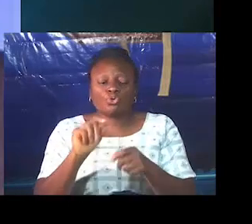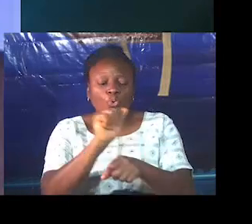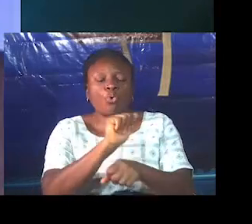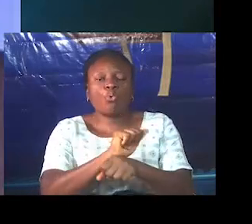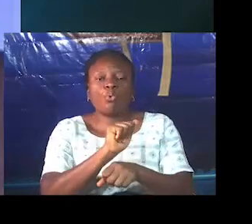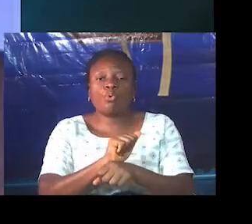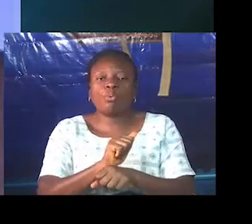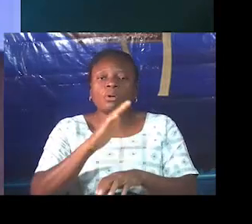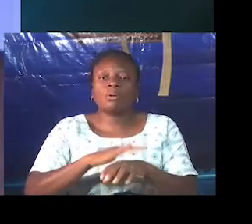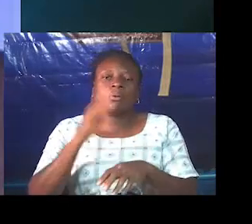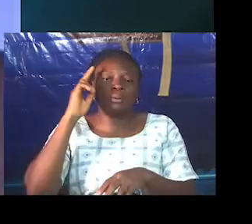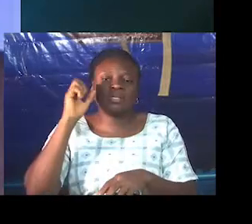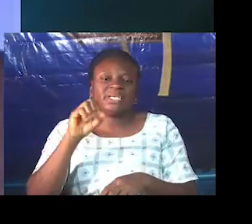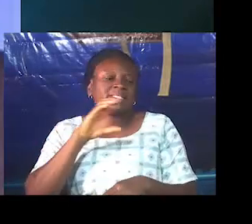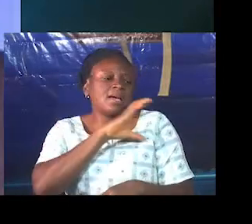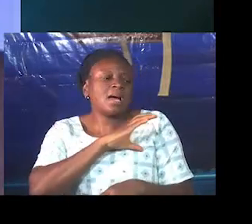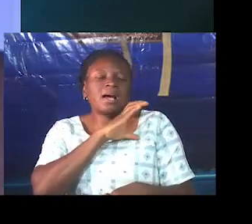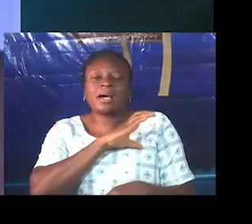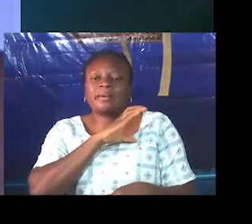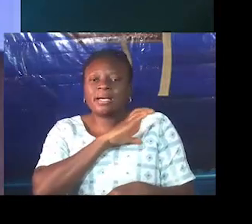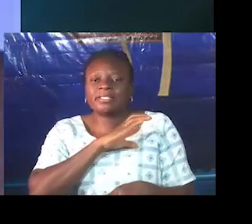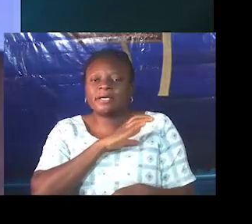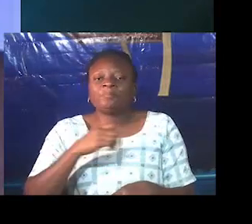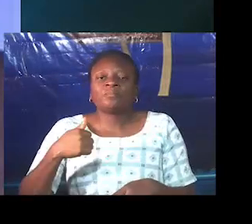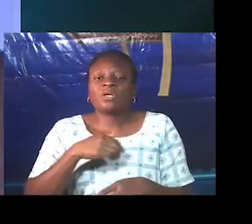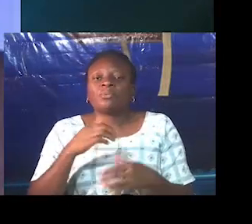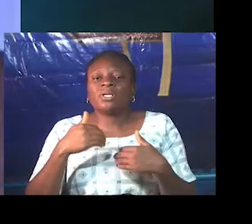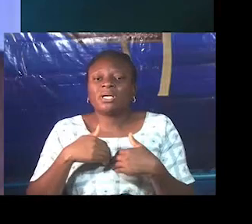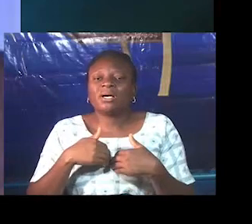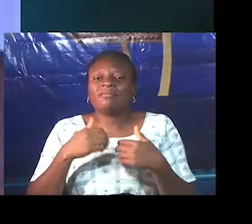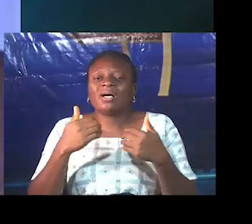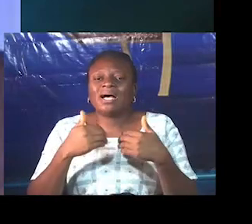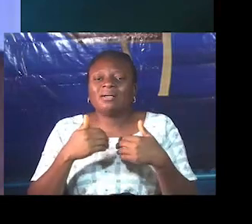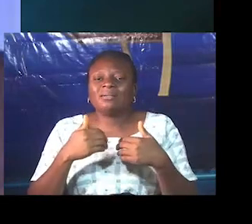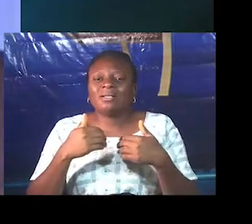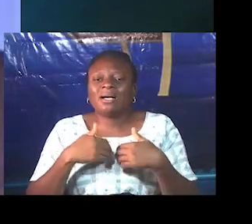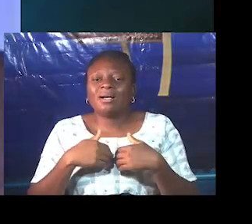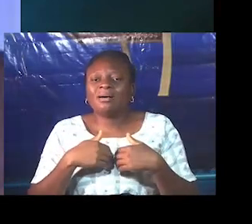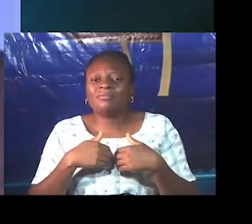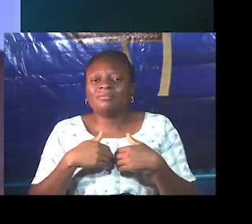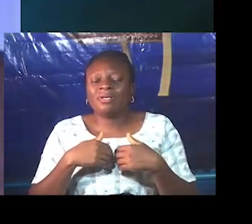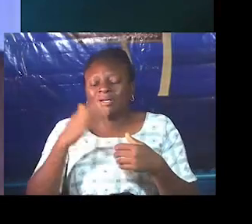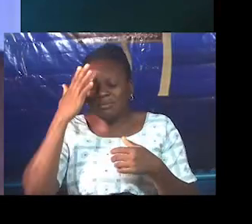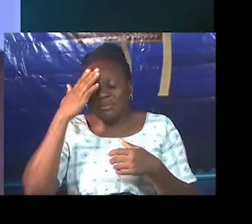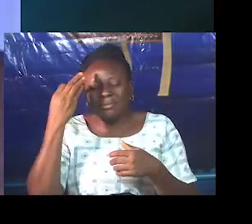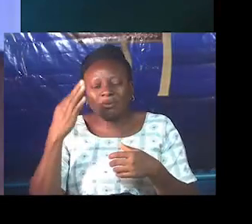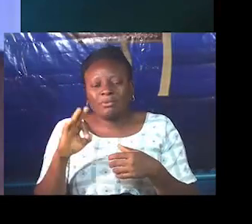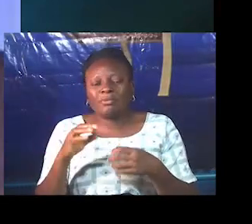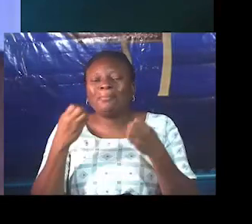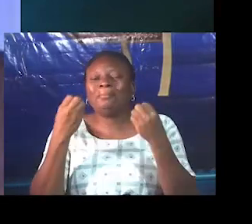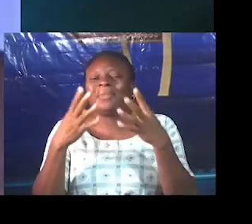got converted, and we have had so many of such very, very pathetic cases where